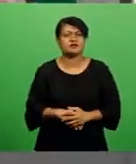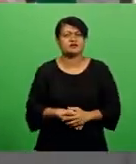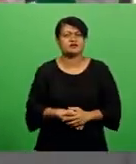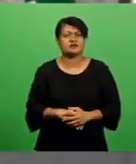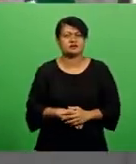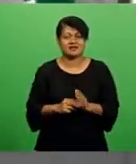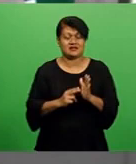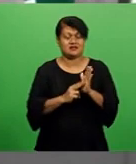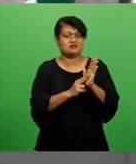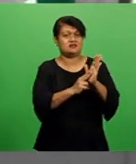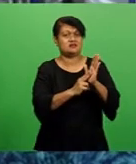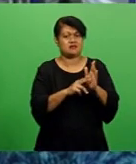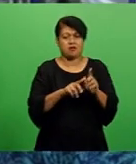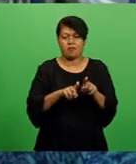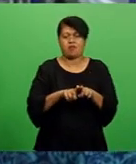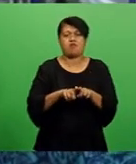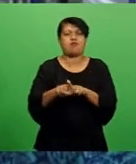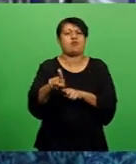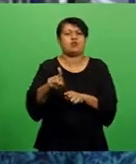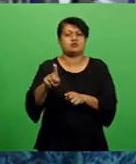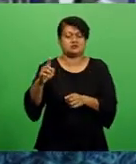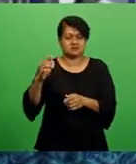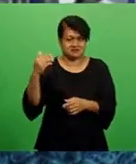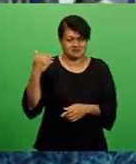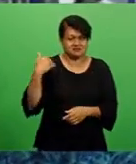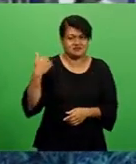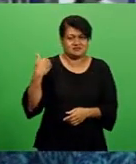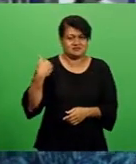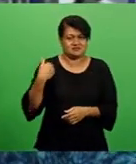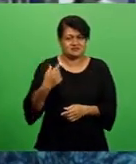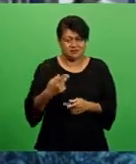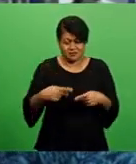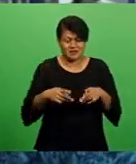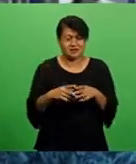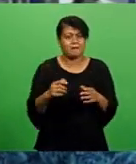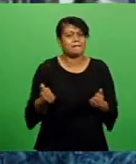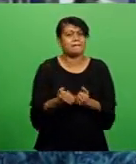Nandi area is most affected in COVID, and plenty people they don't have job.